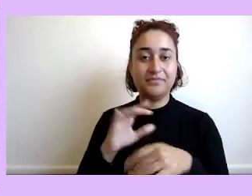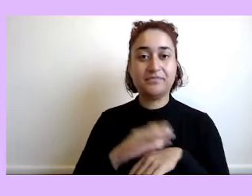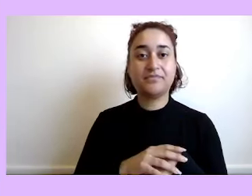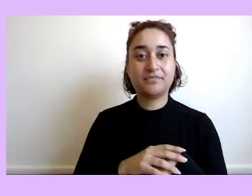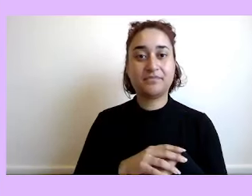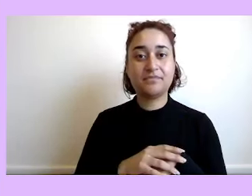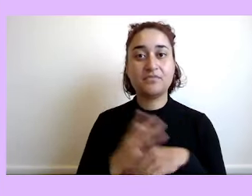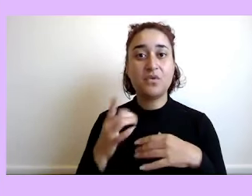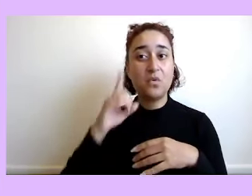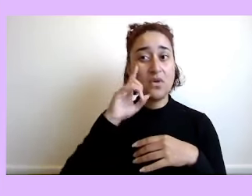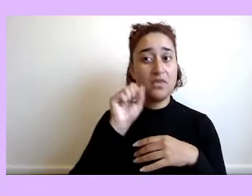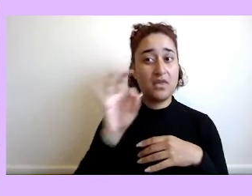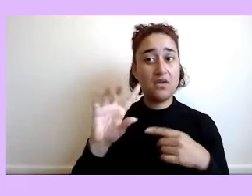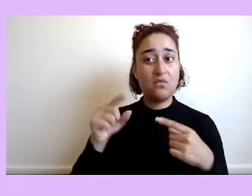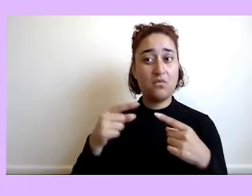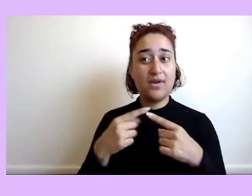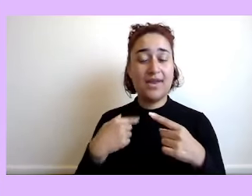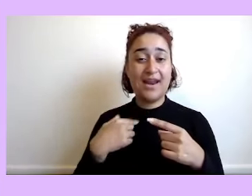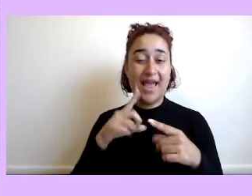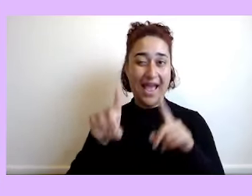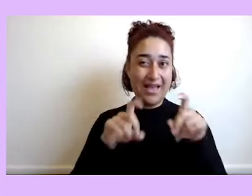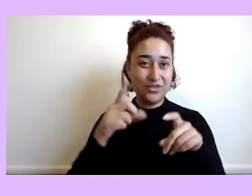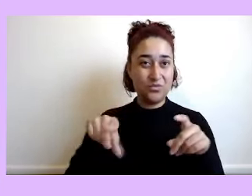What do you think of when I ask you to dream about that?